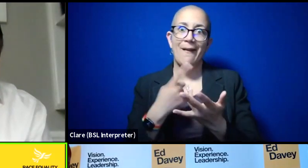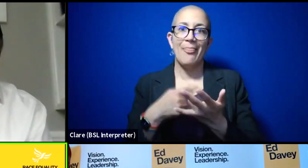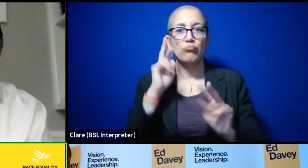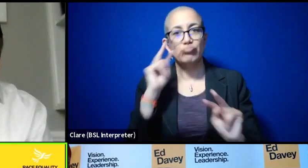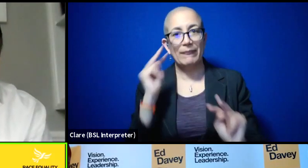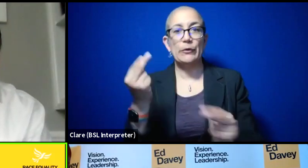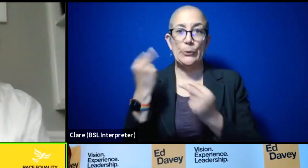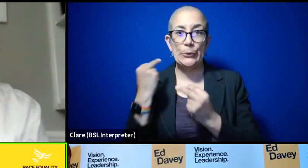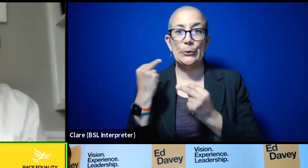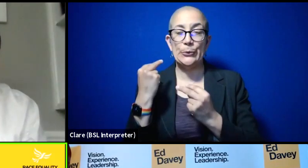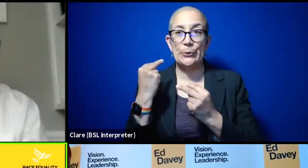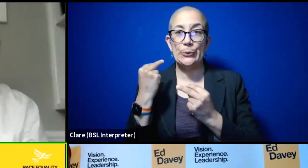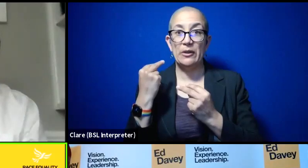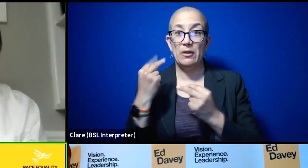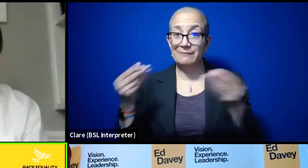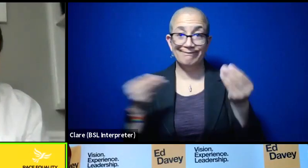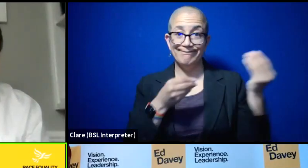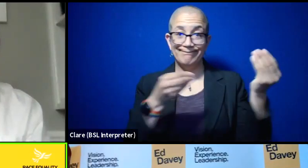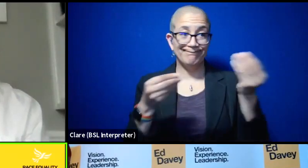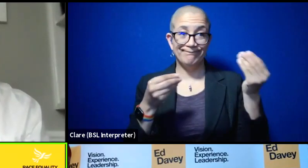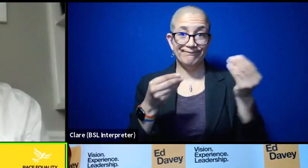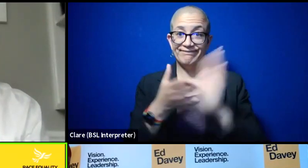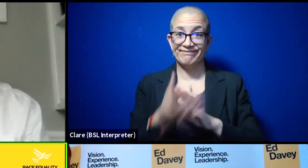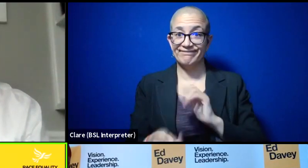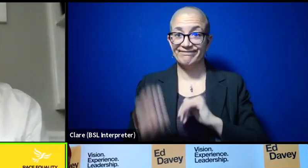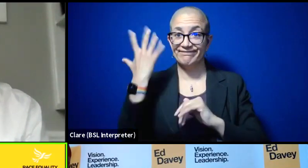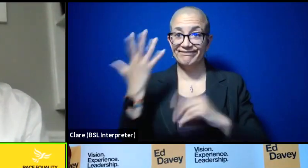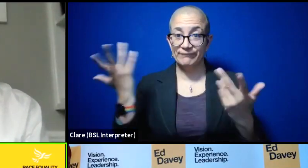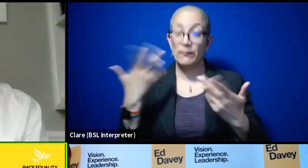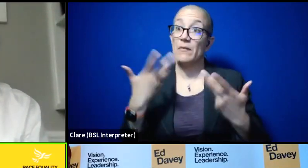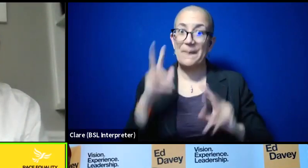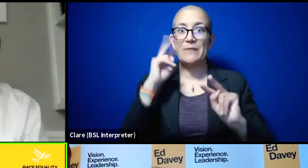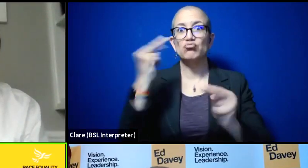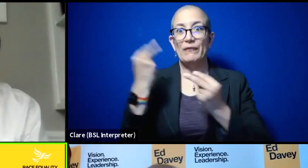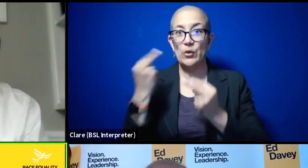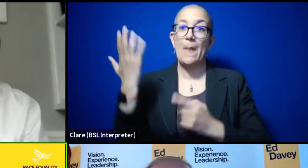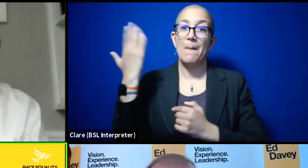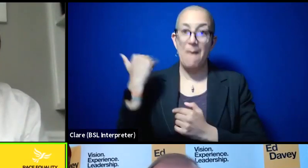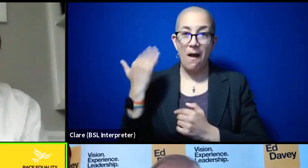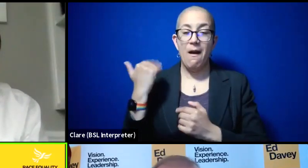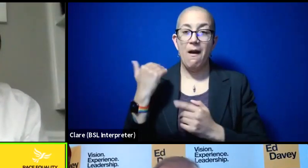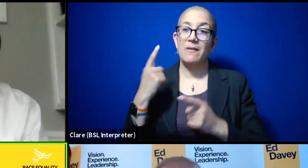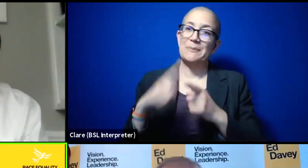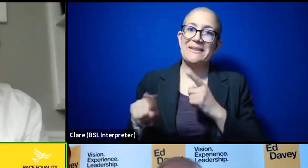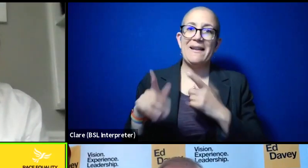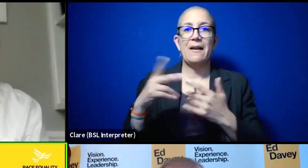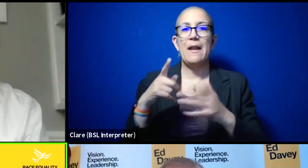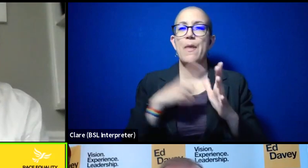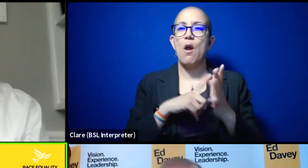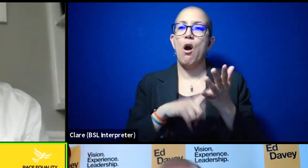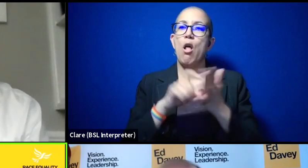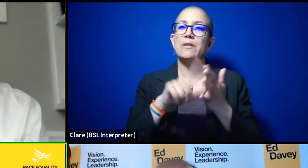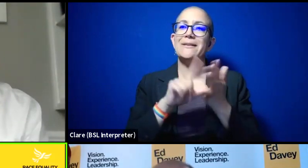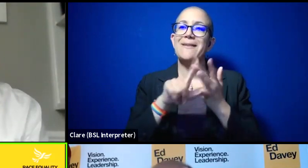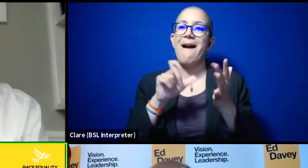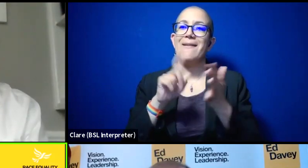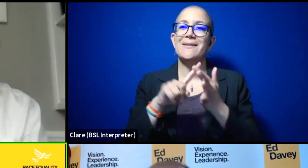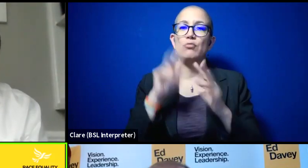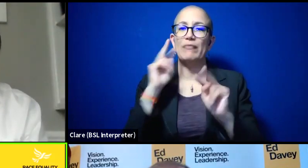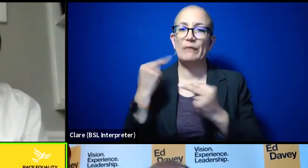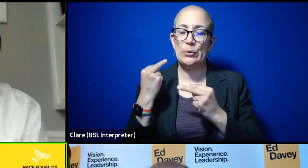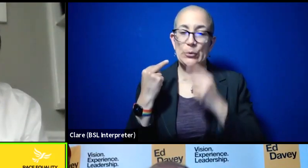that ended up going nowhere. And when we have done reviews like this in the past, in particular the older DICE review, we have found